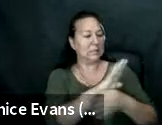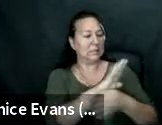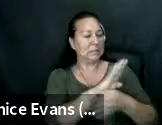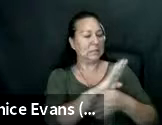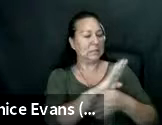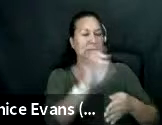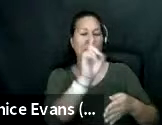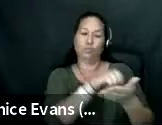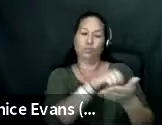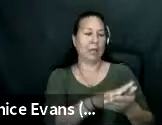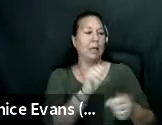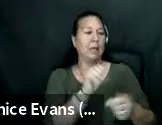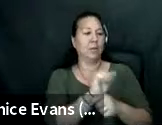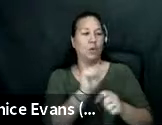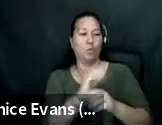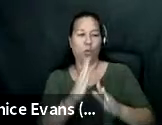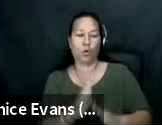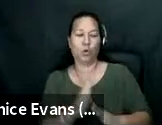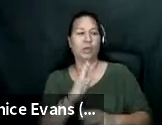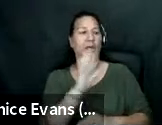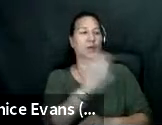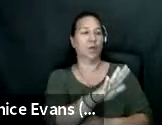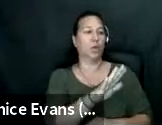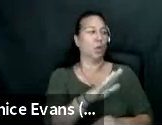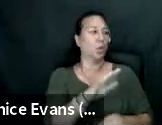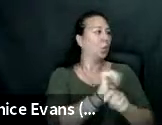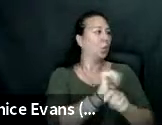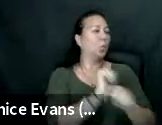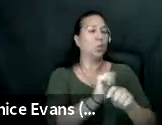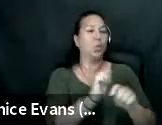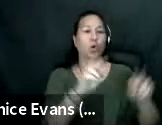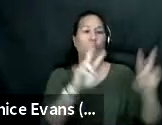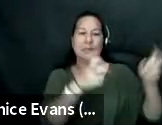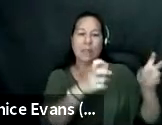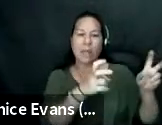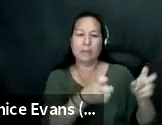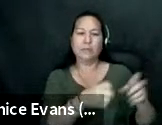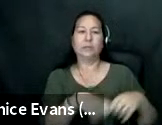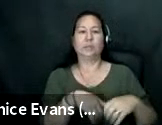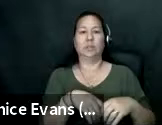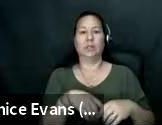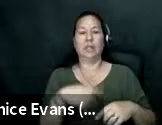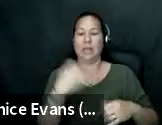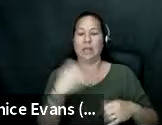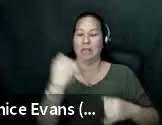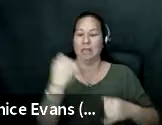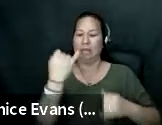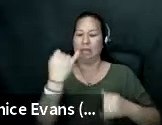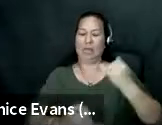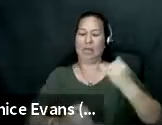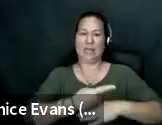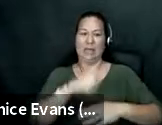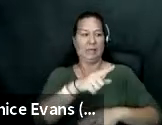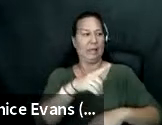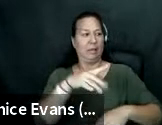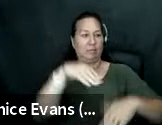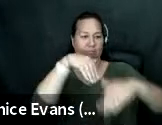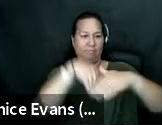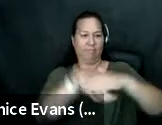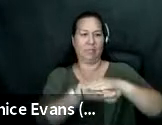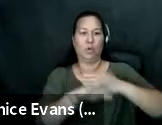information, occupation, location where they worked, last day that they were in that workplace,